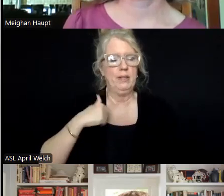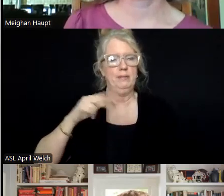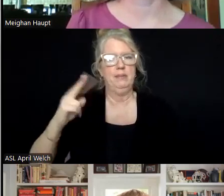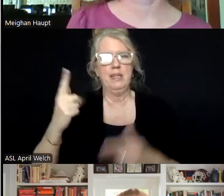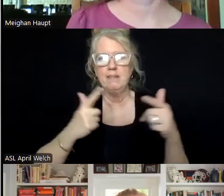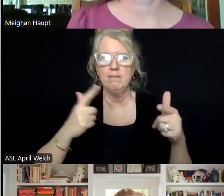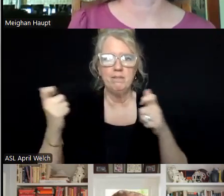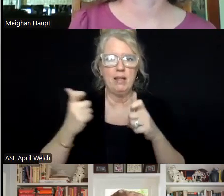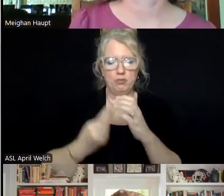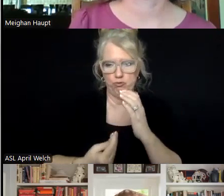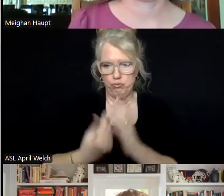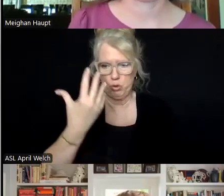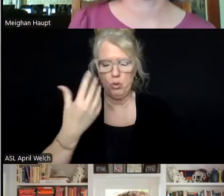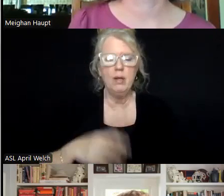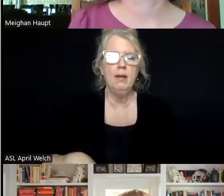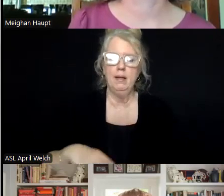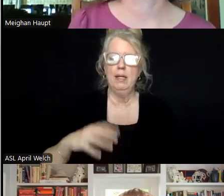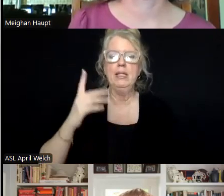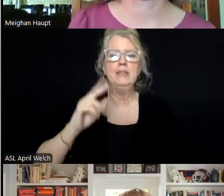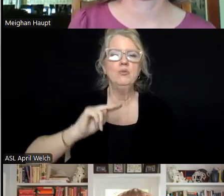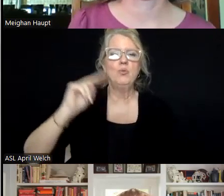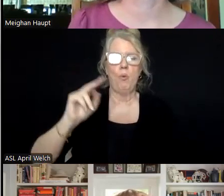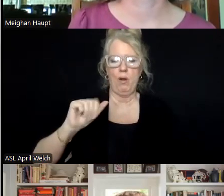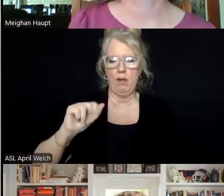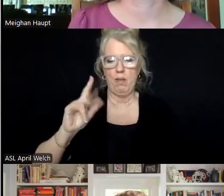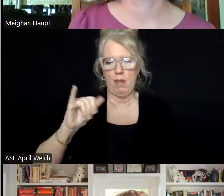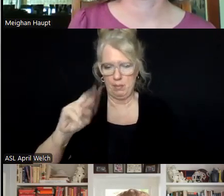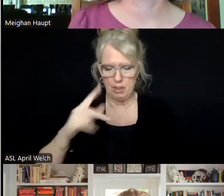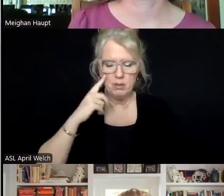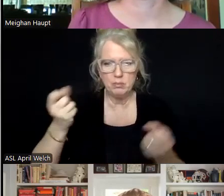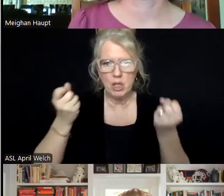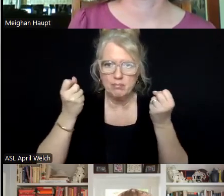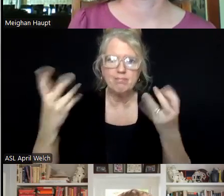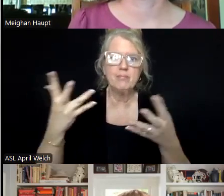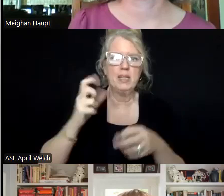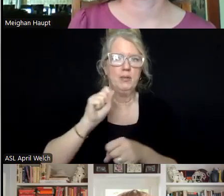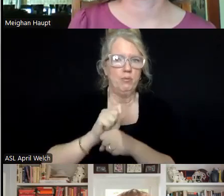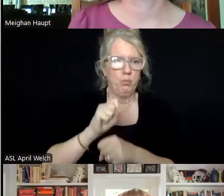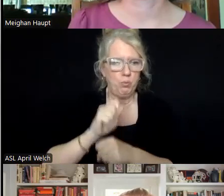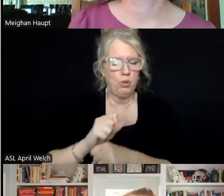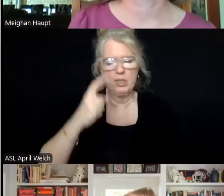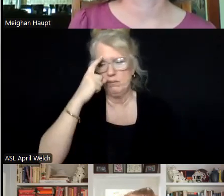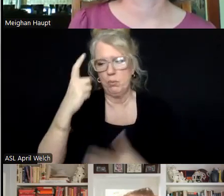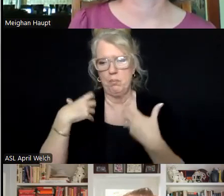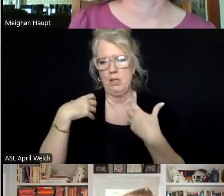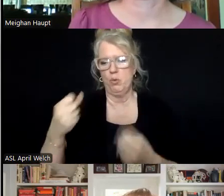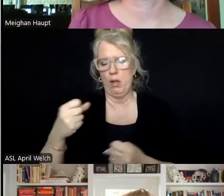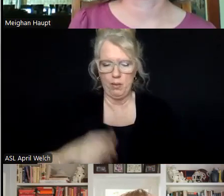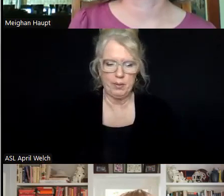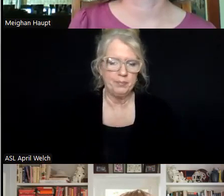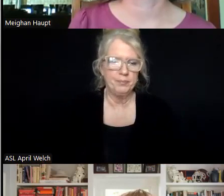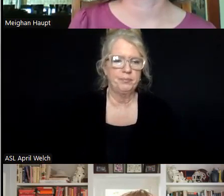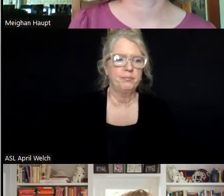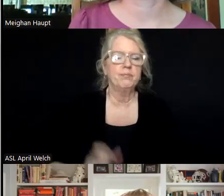in the nation. It's just north of Austin. There is a ton of work that needs to be done on the mental health side, and there's a